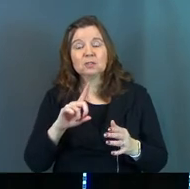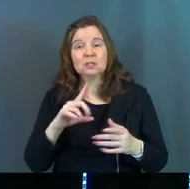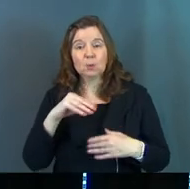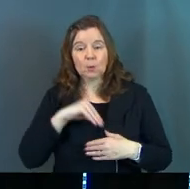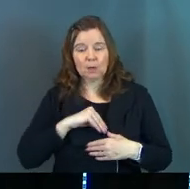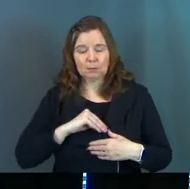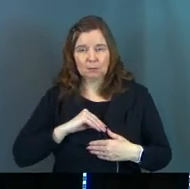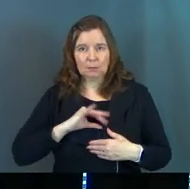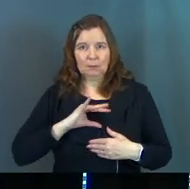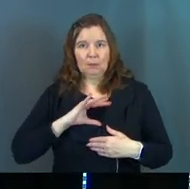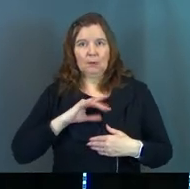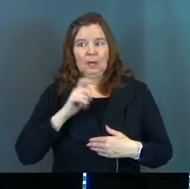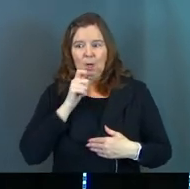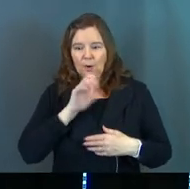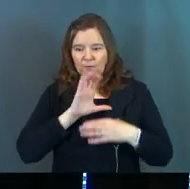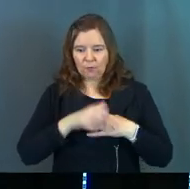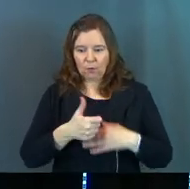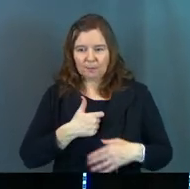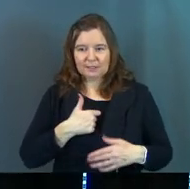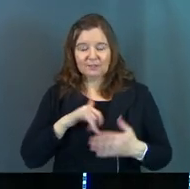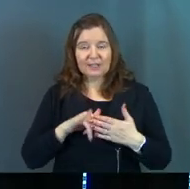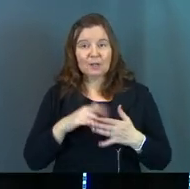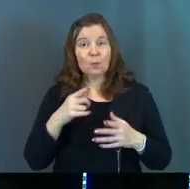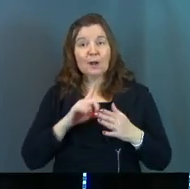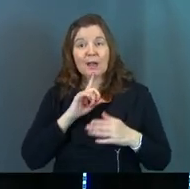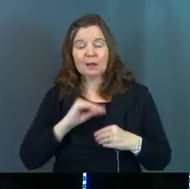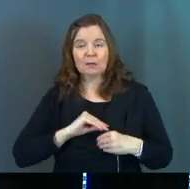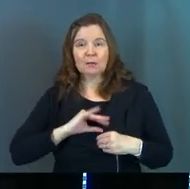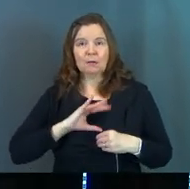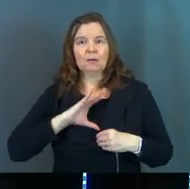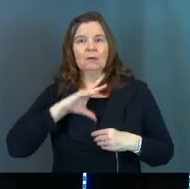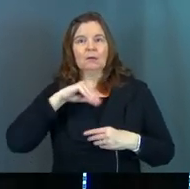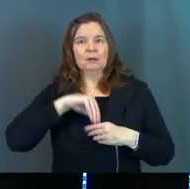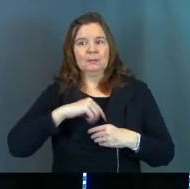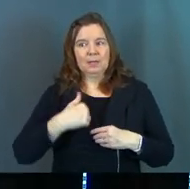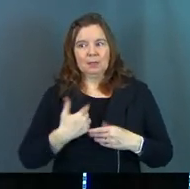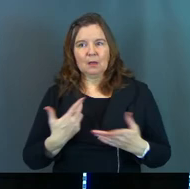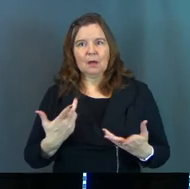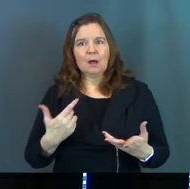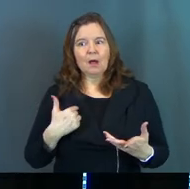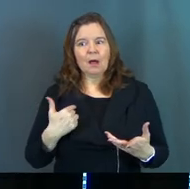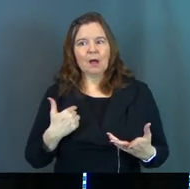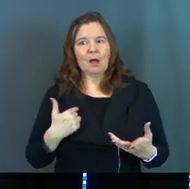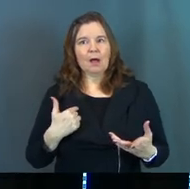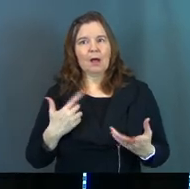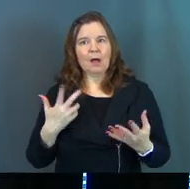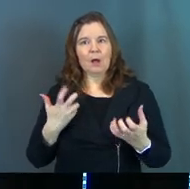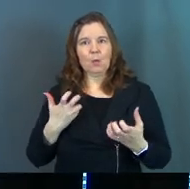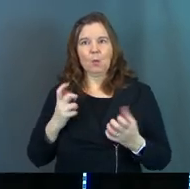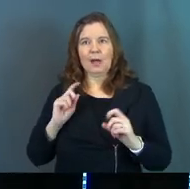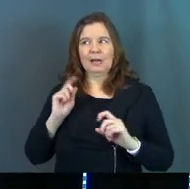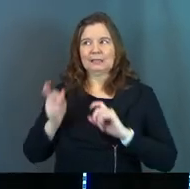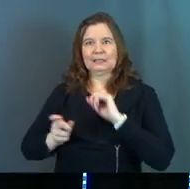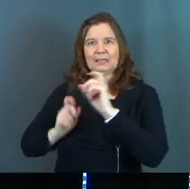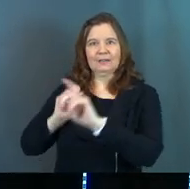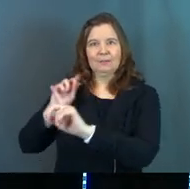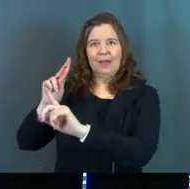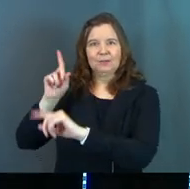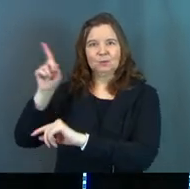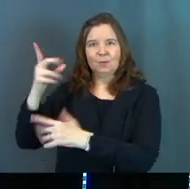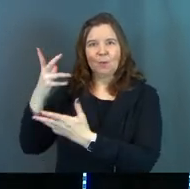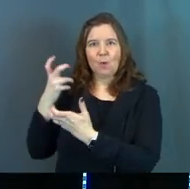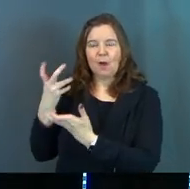up in me, and I don't have to force myself into this, what actually rises up into me is that I want to give back to